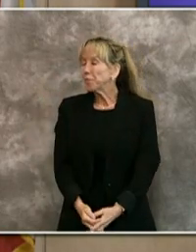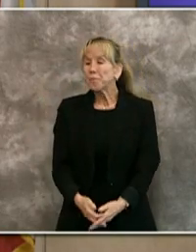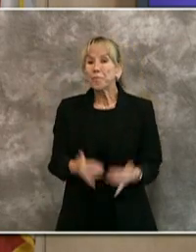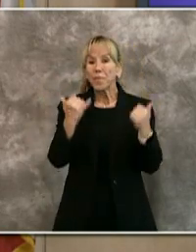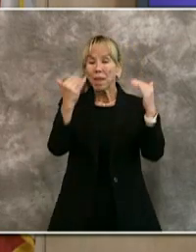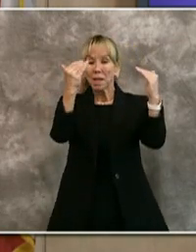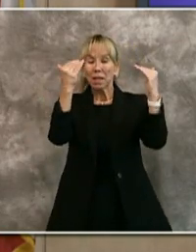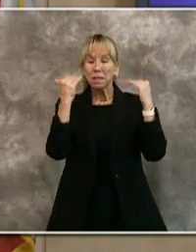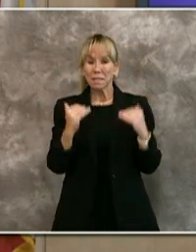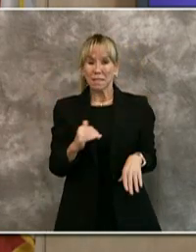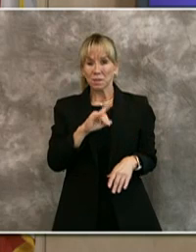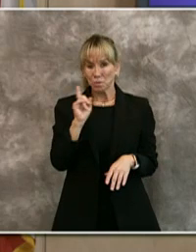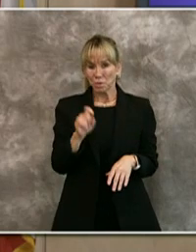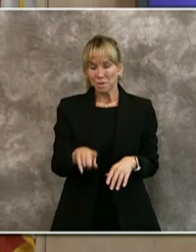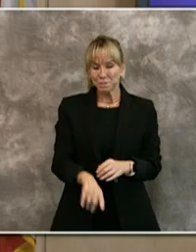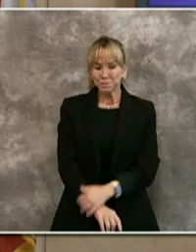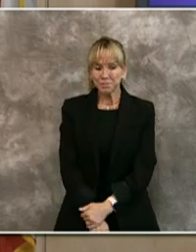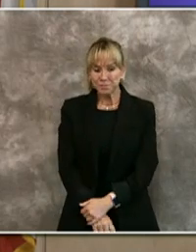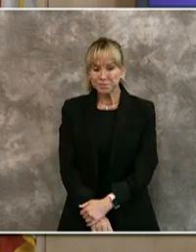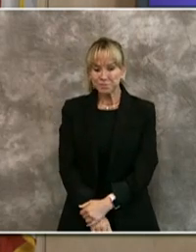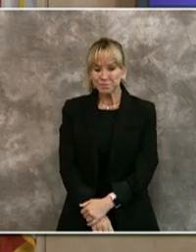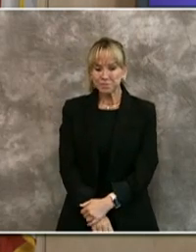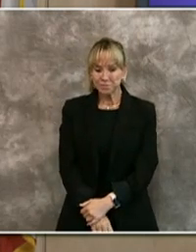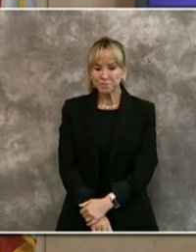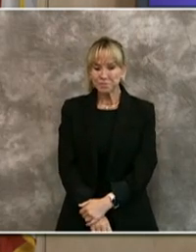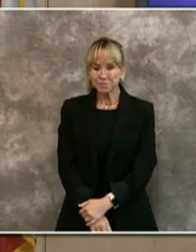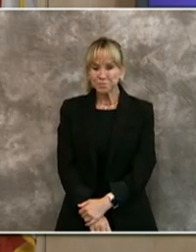Okay, let's go to the next question.